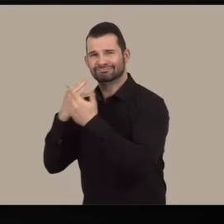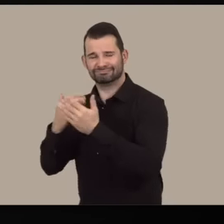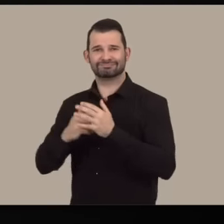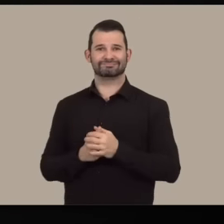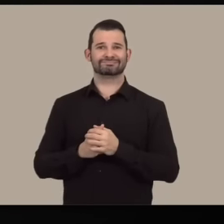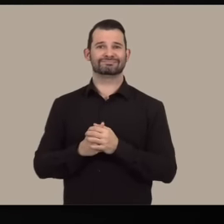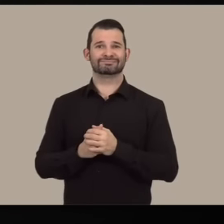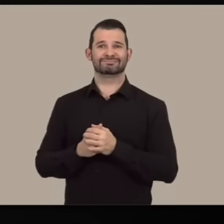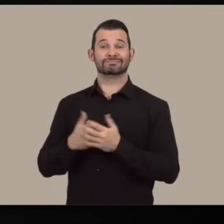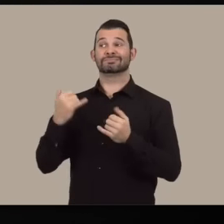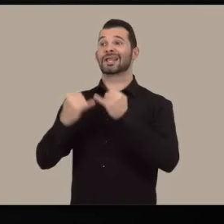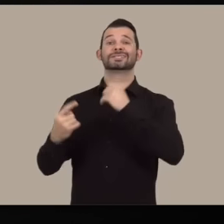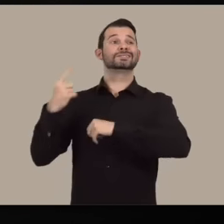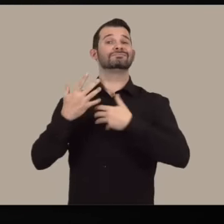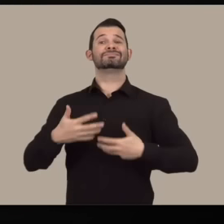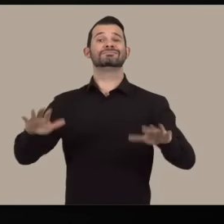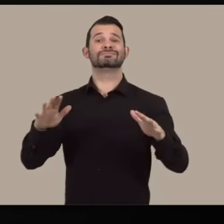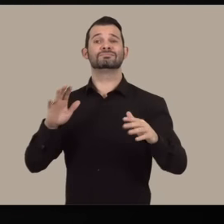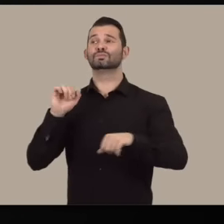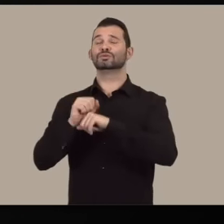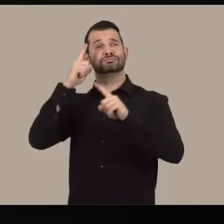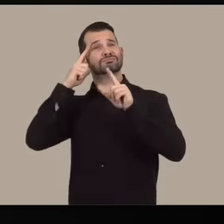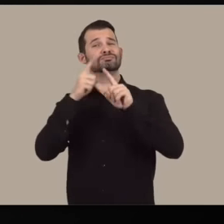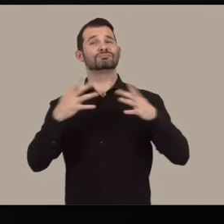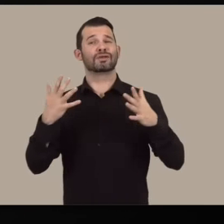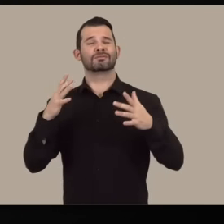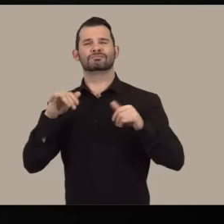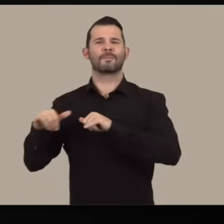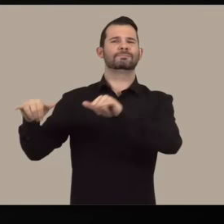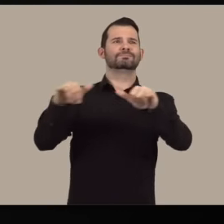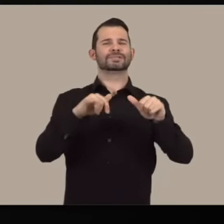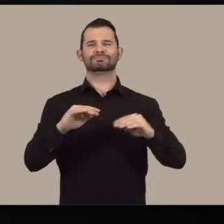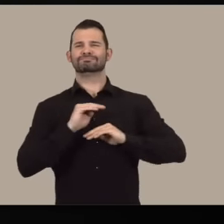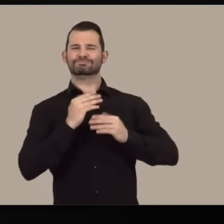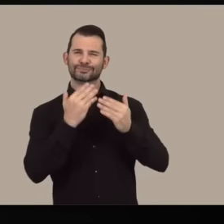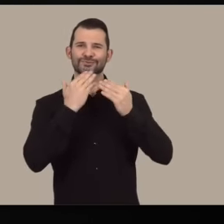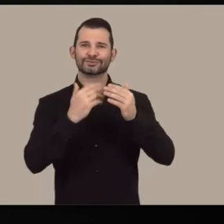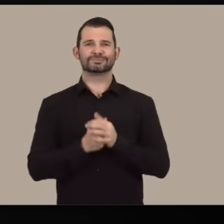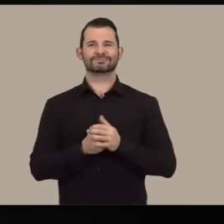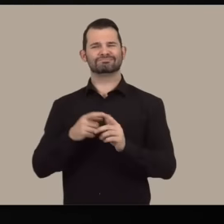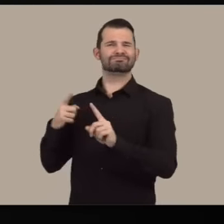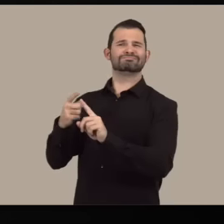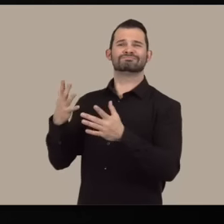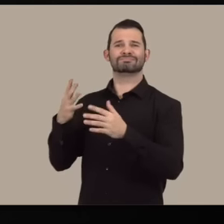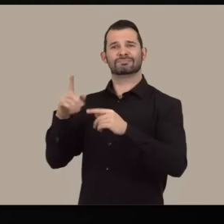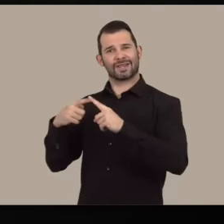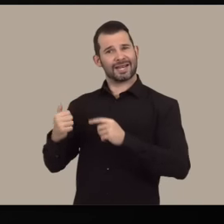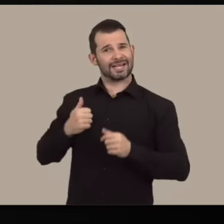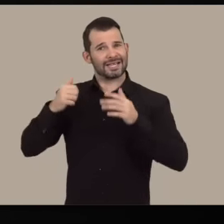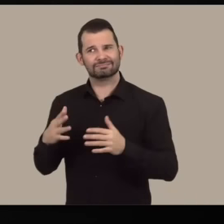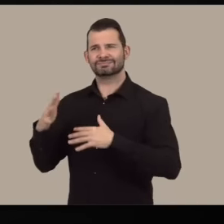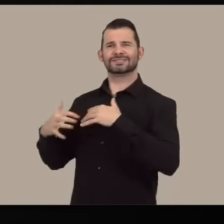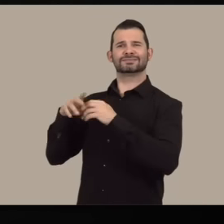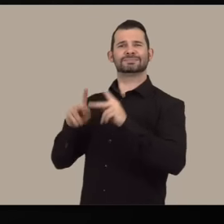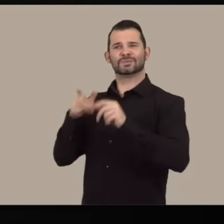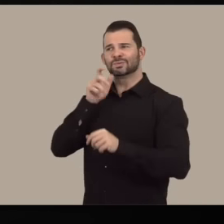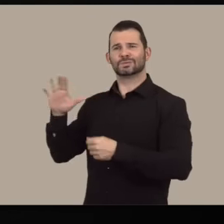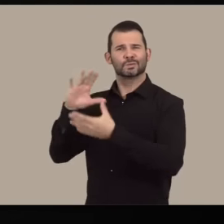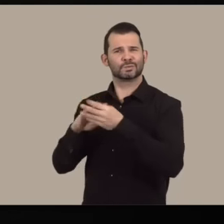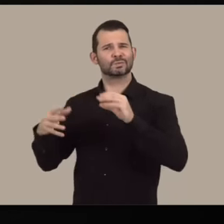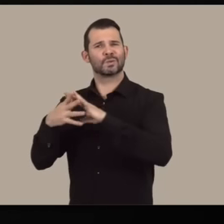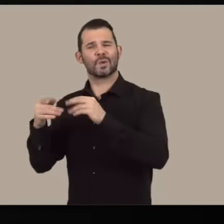day, our work is all about common good. It's about the Canadians and Indigenous peoples whose